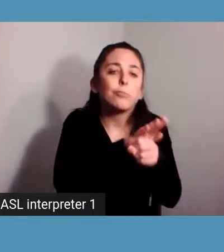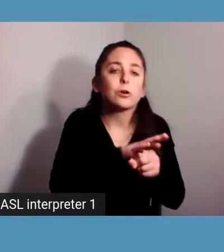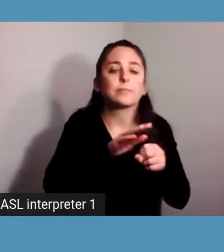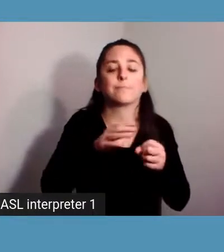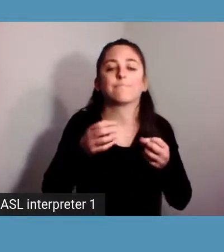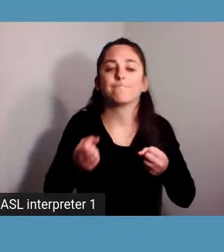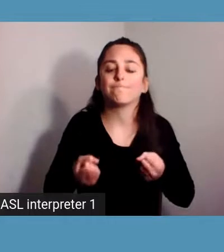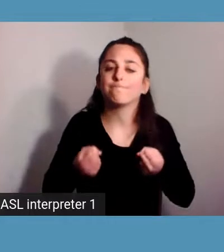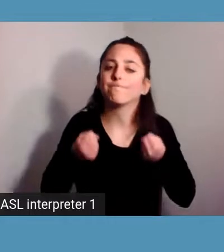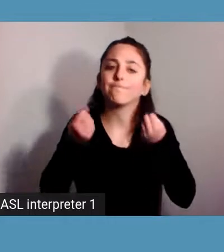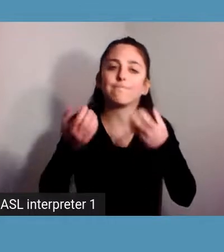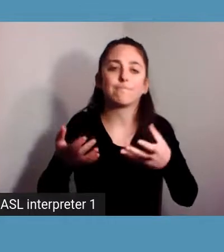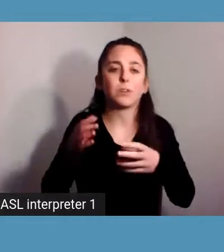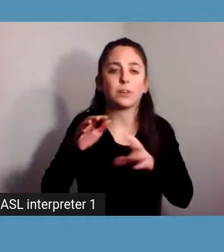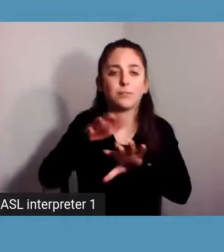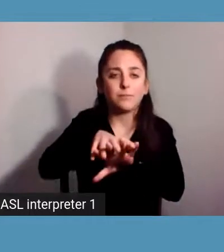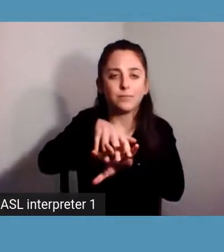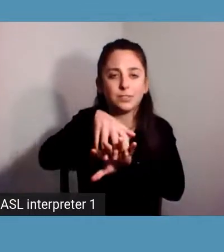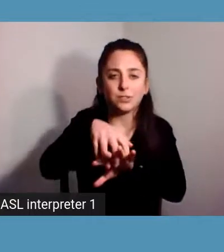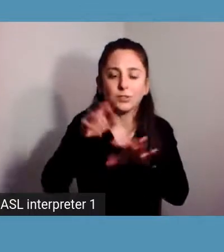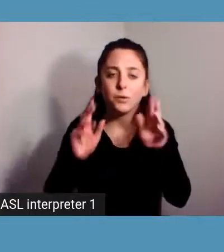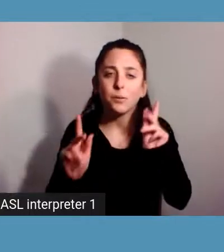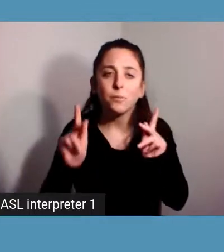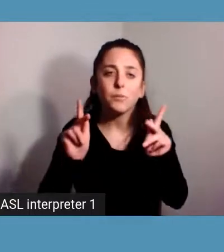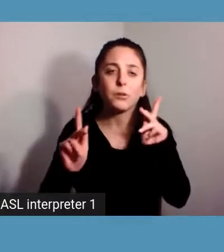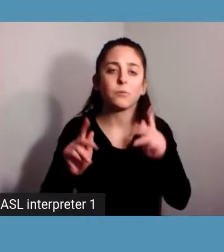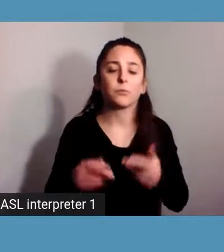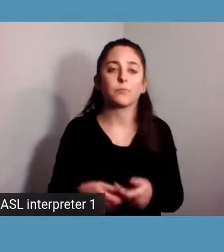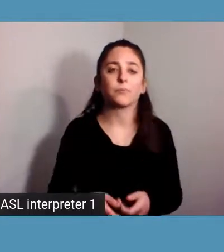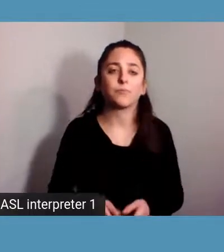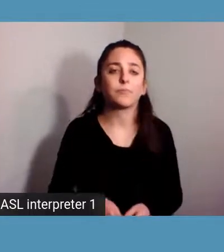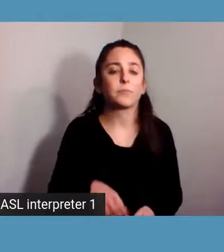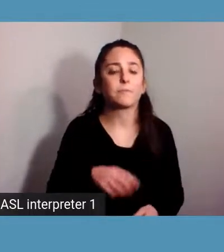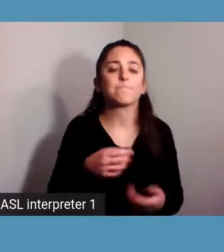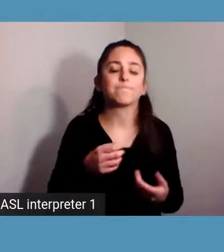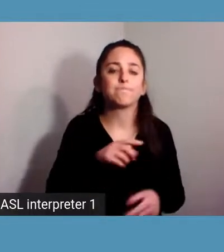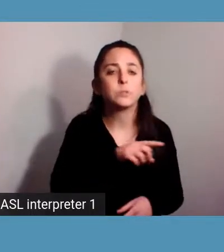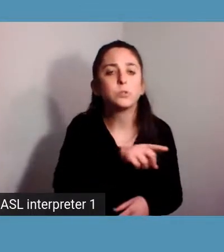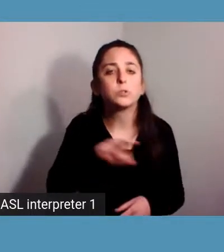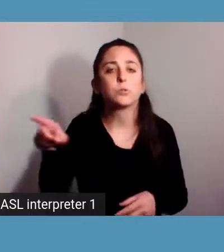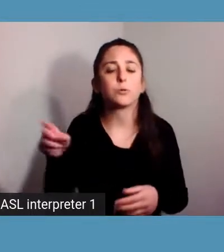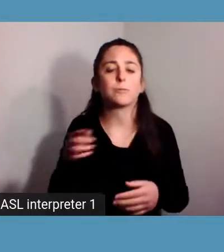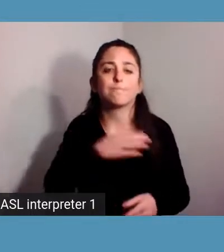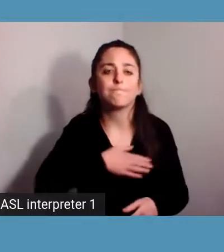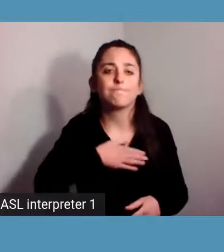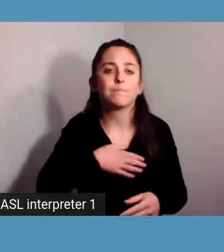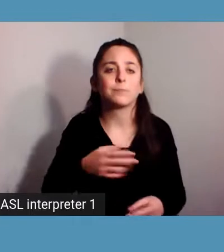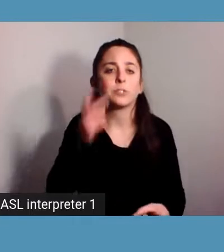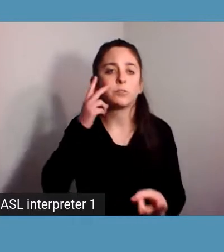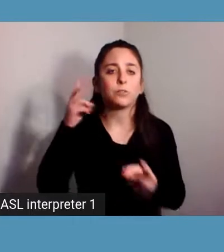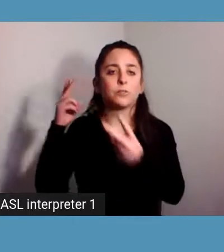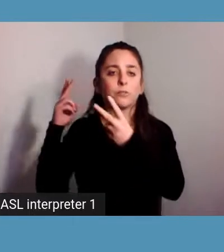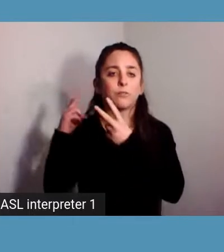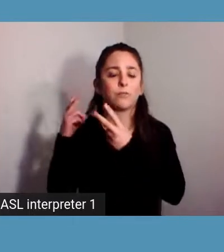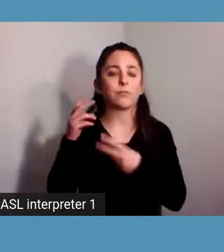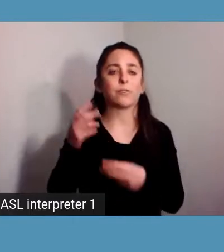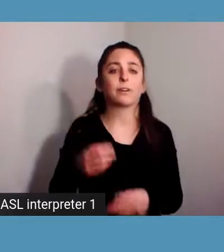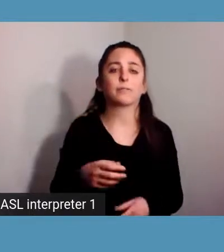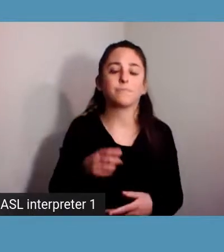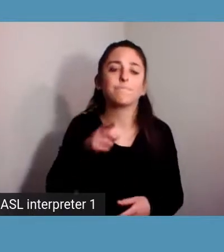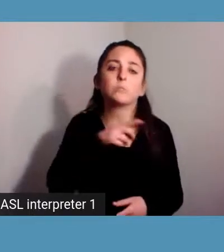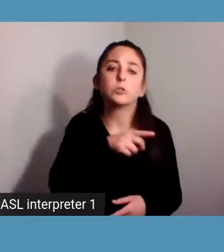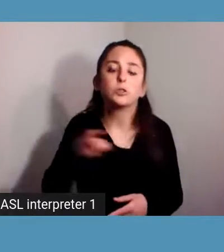peoples throughout the United States and beyond. We ask you to reflect on the place where you reside and work and to respect the diversity of cultures